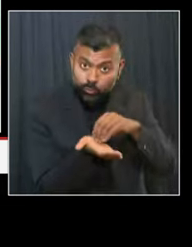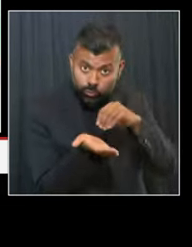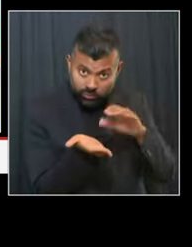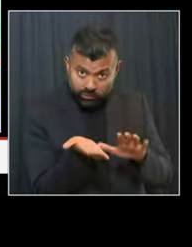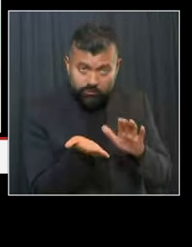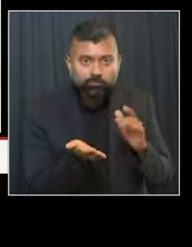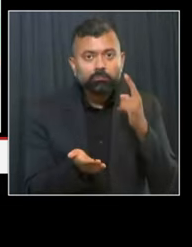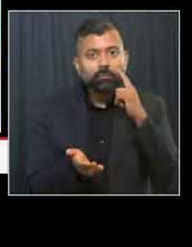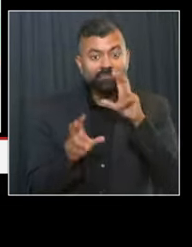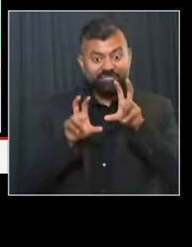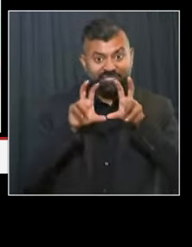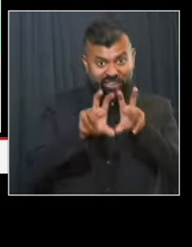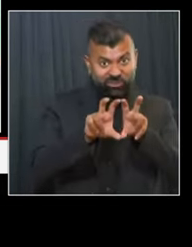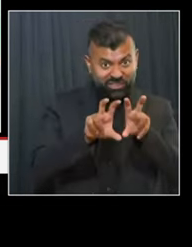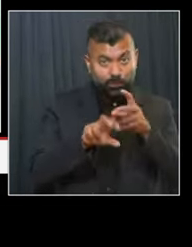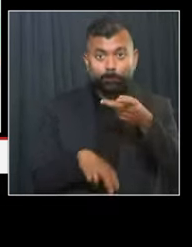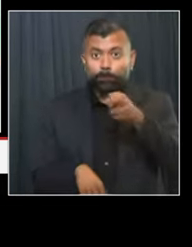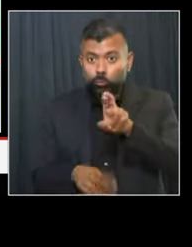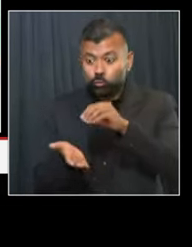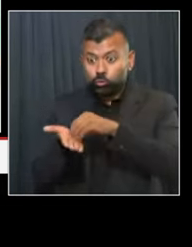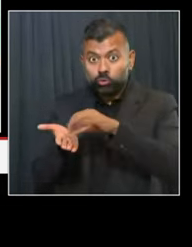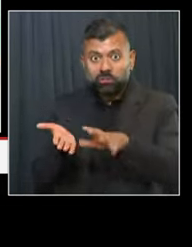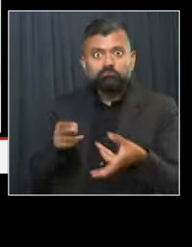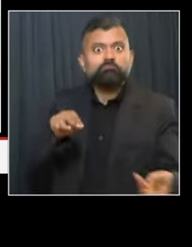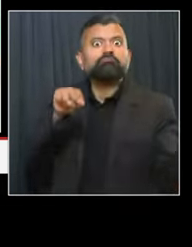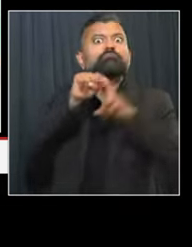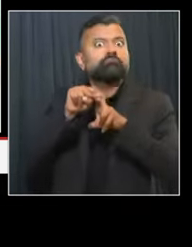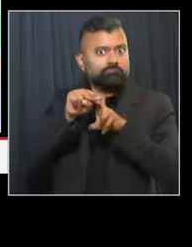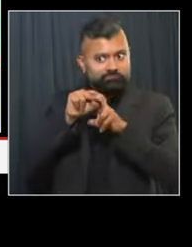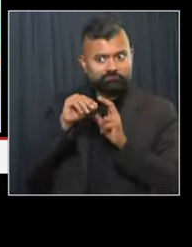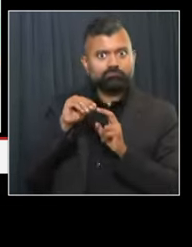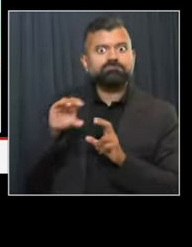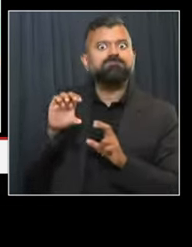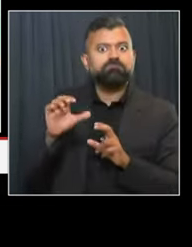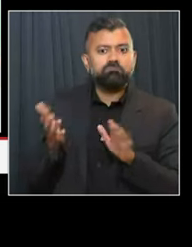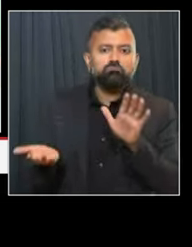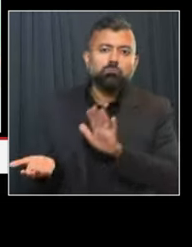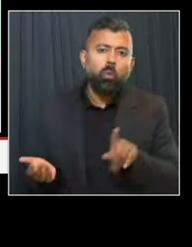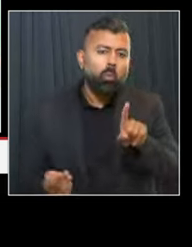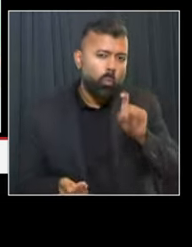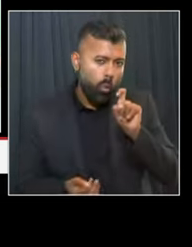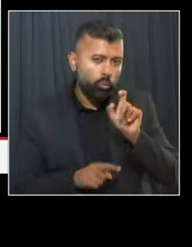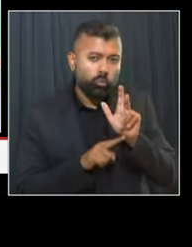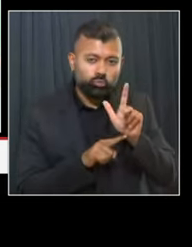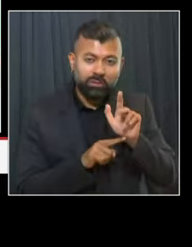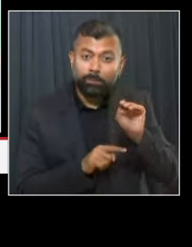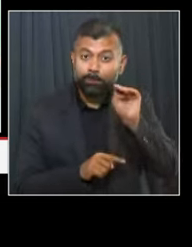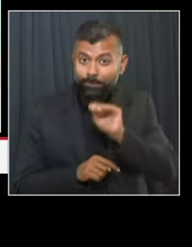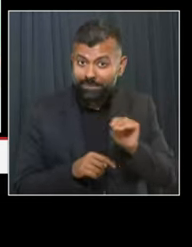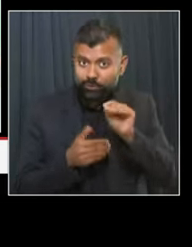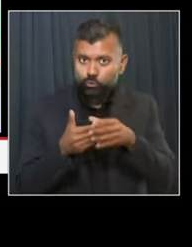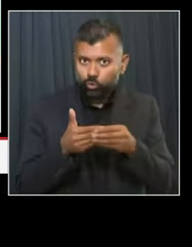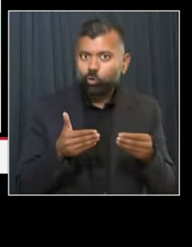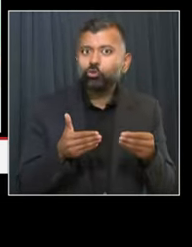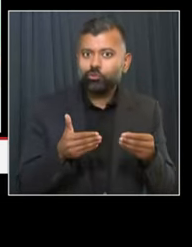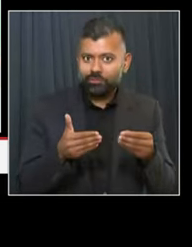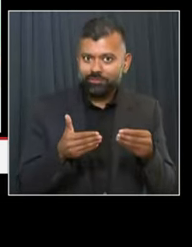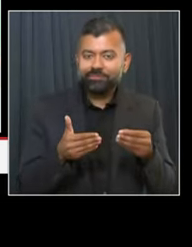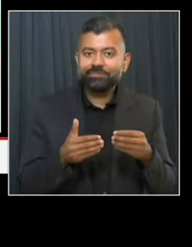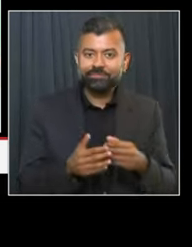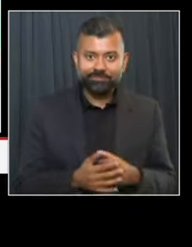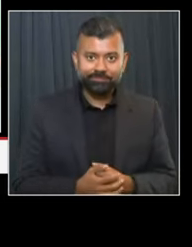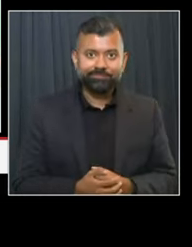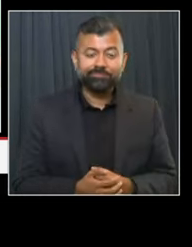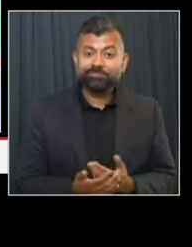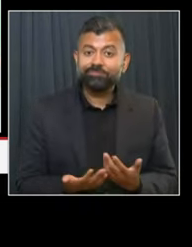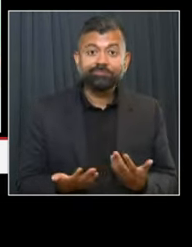dollars to our public schools, and very importantly, pay increases for the backbone of our public education system, our